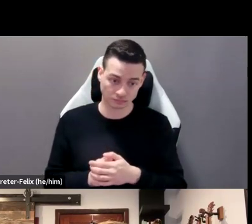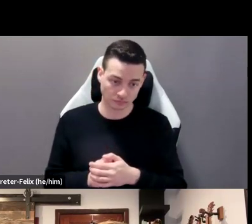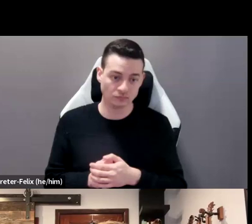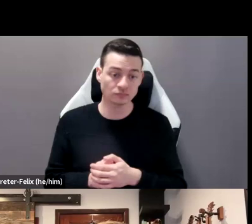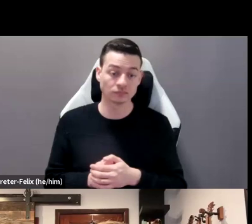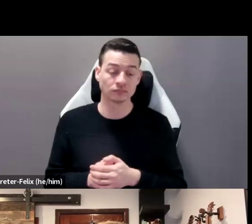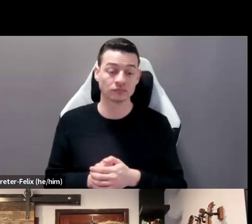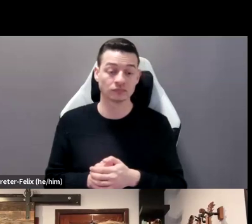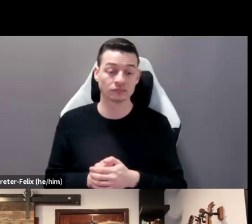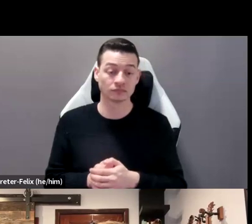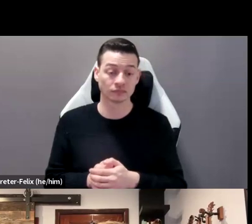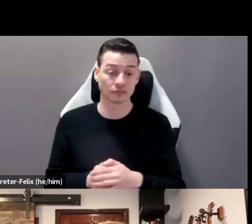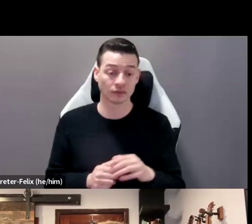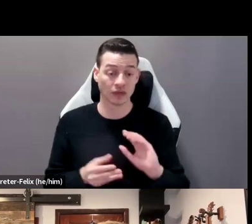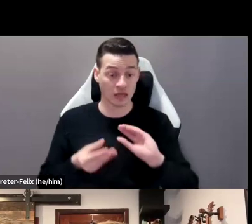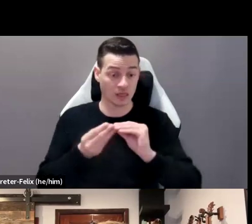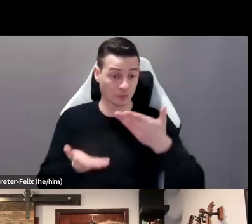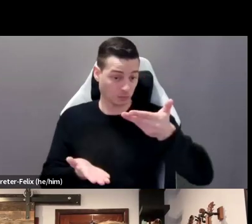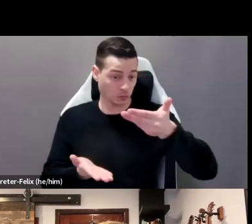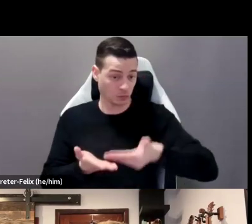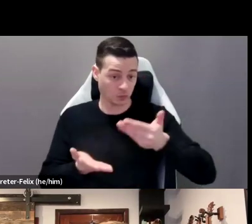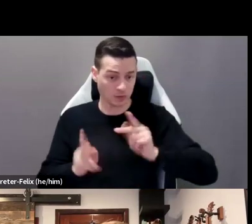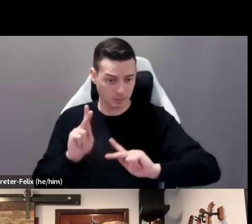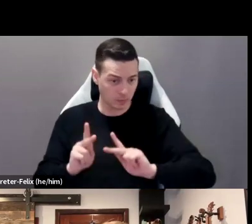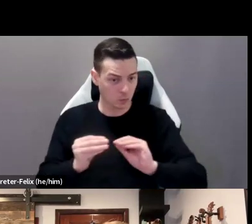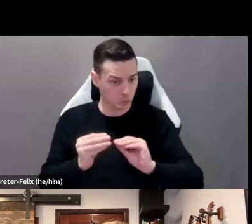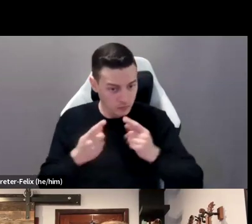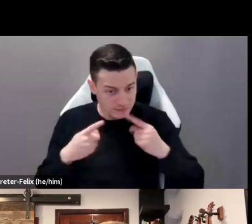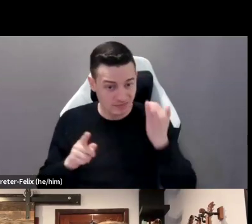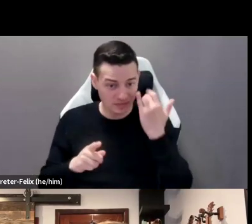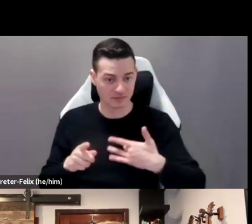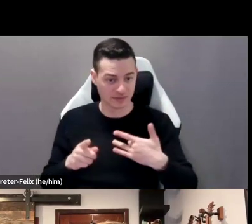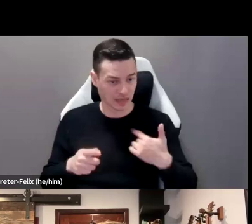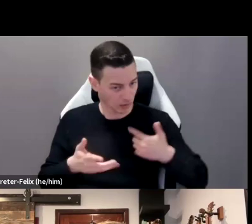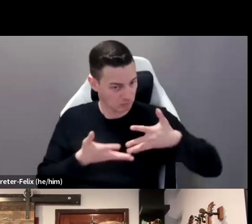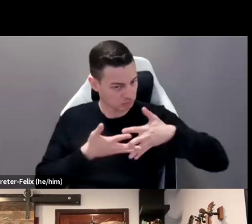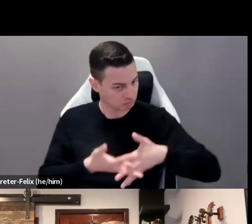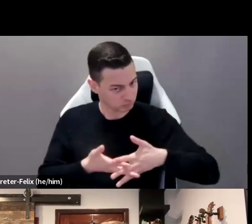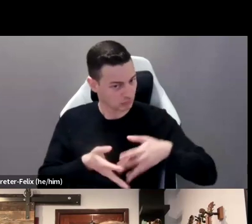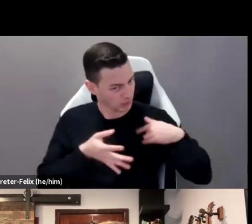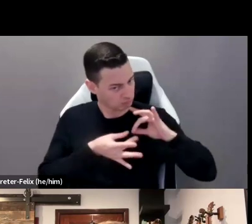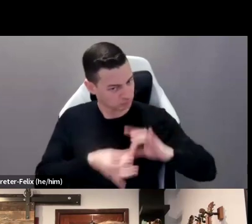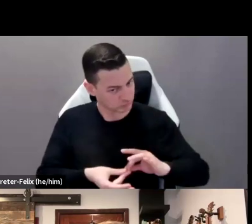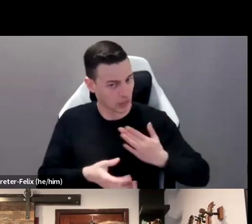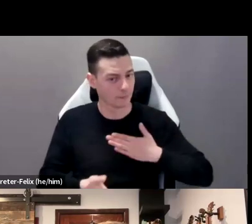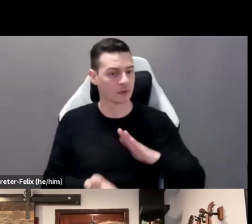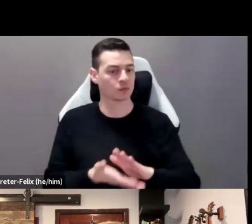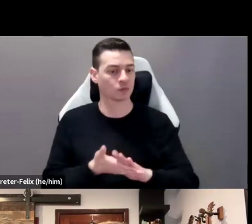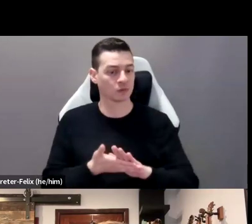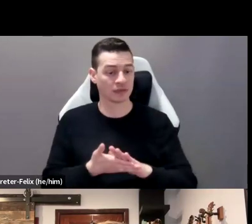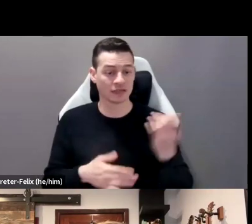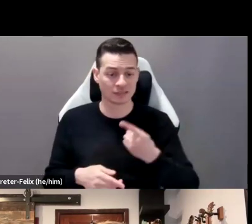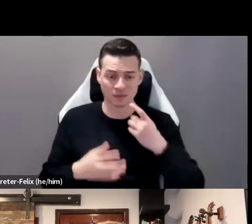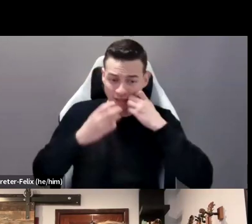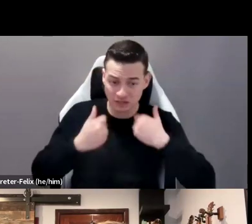successful if they feel like they belong at their campus. And if someone they believe someone cares about their success and knows their name.